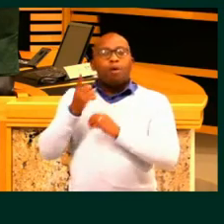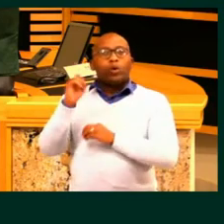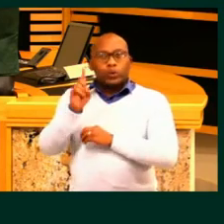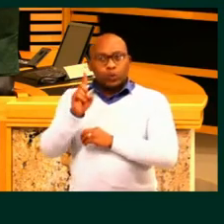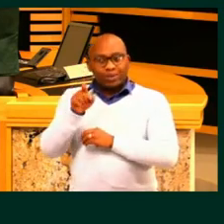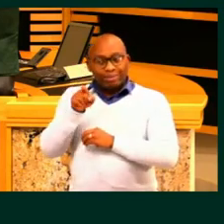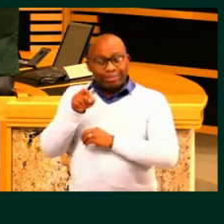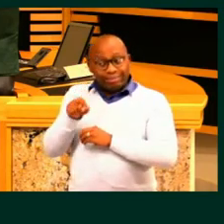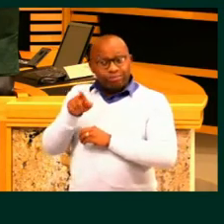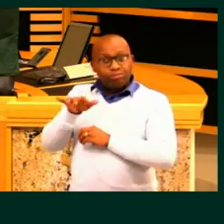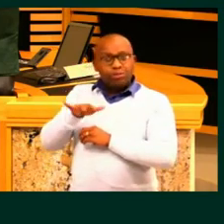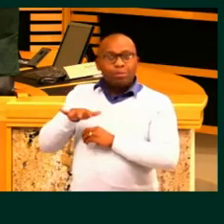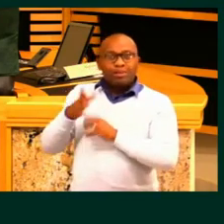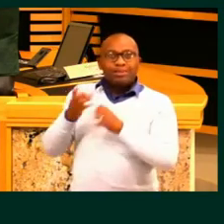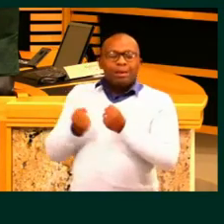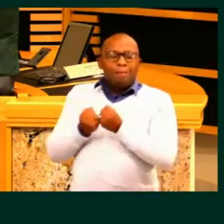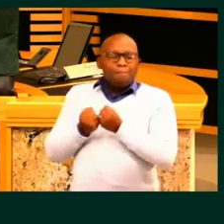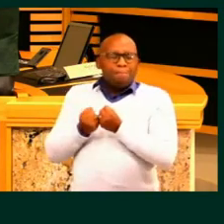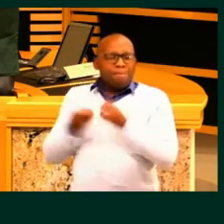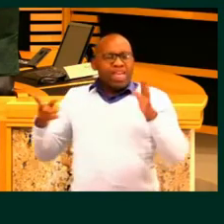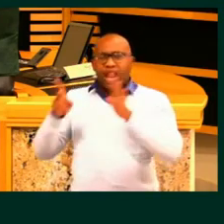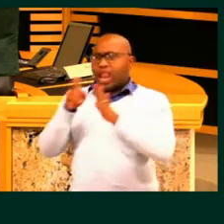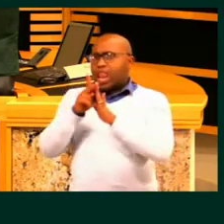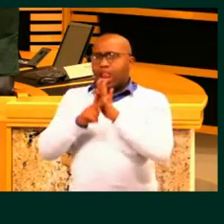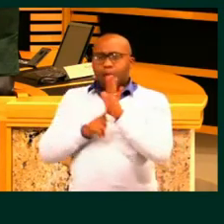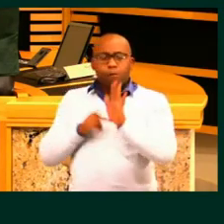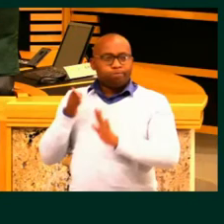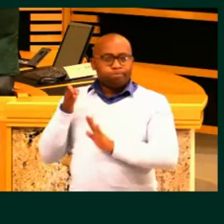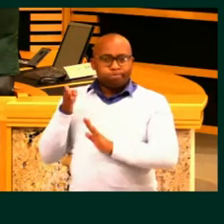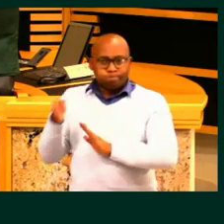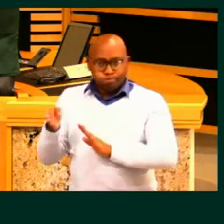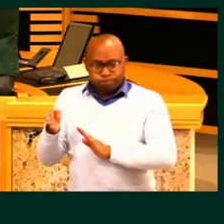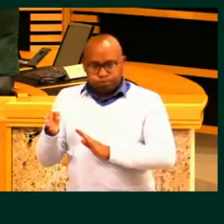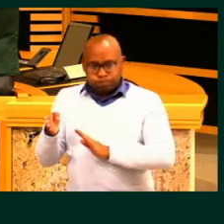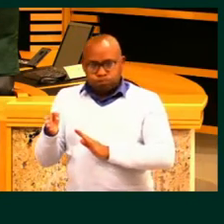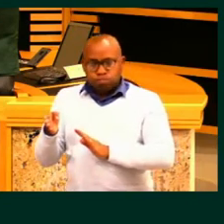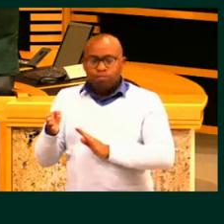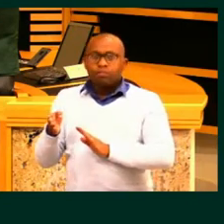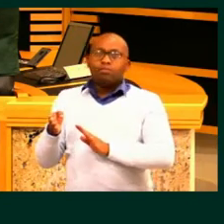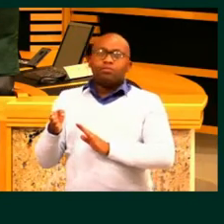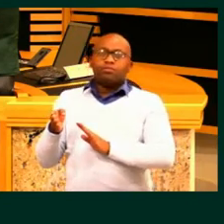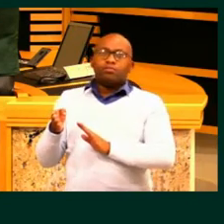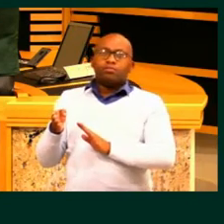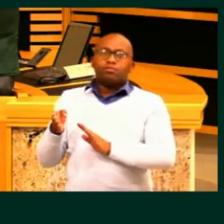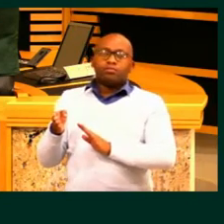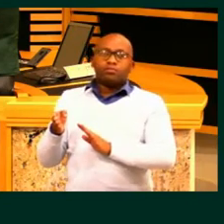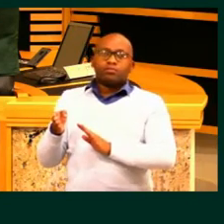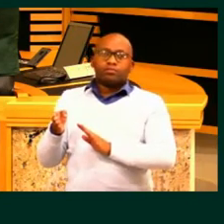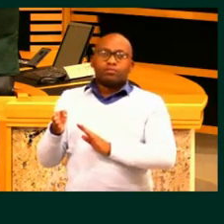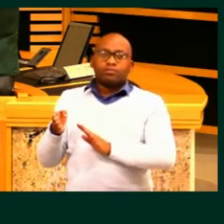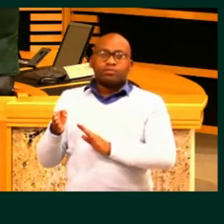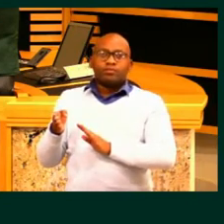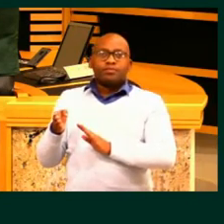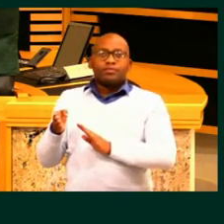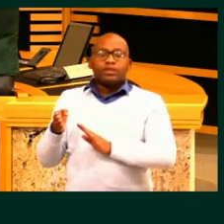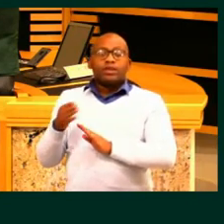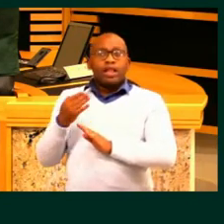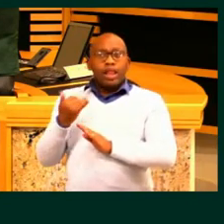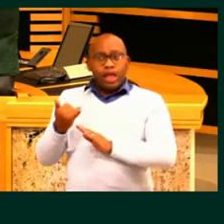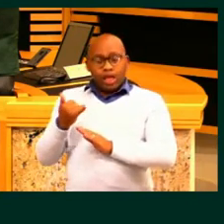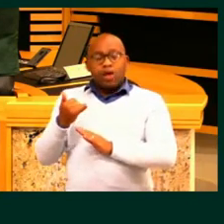environment to a greater extent of a potential of legislations that might contradict each